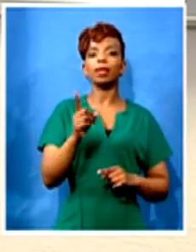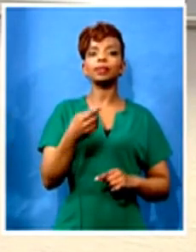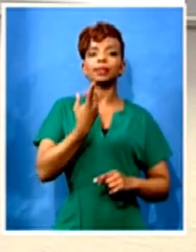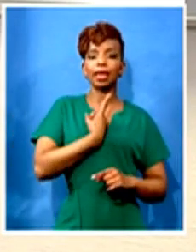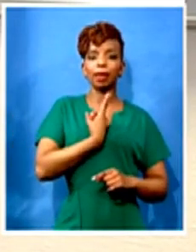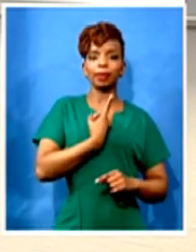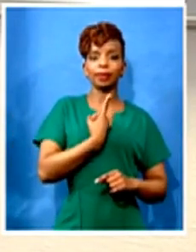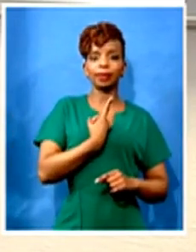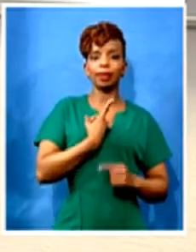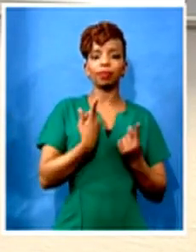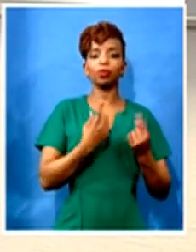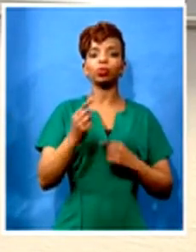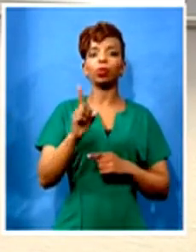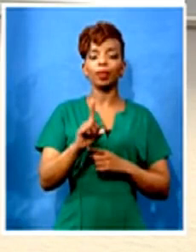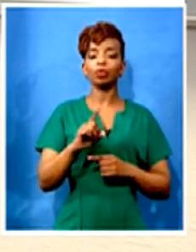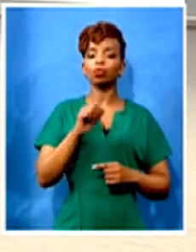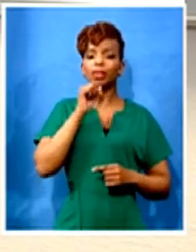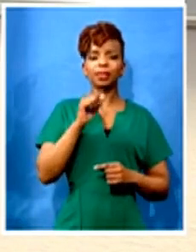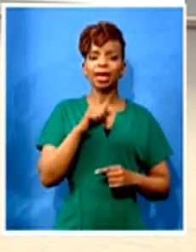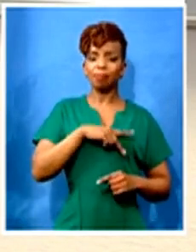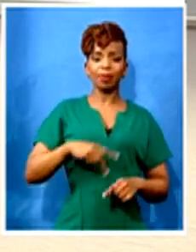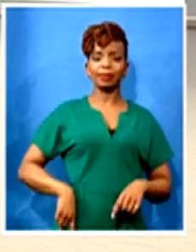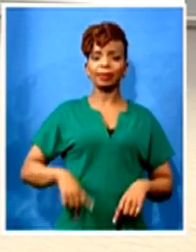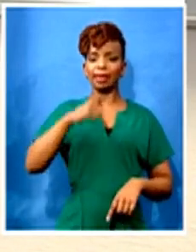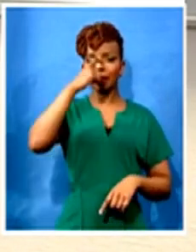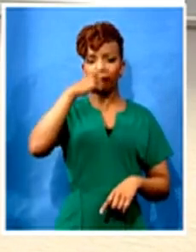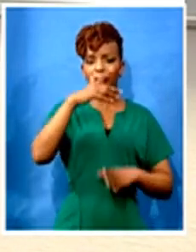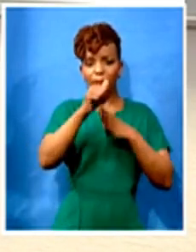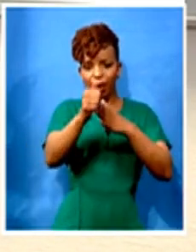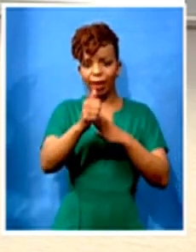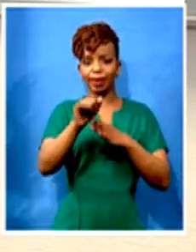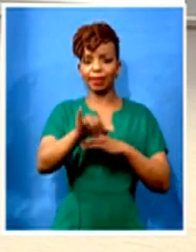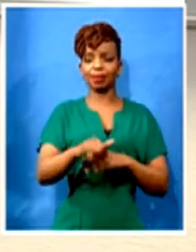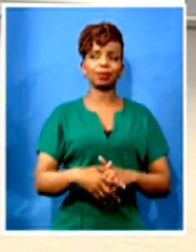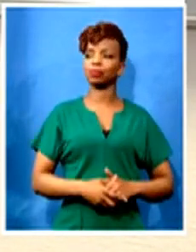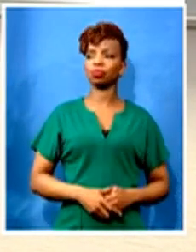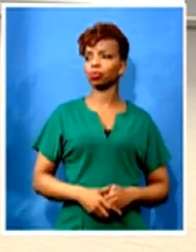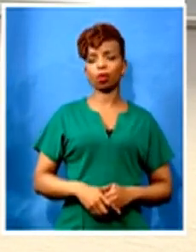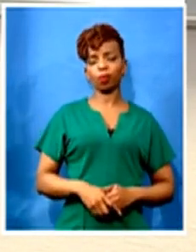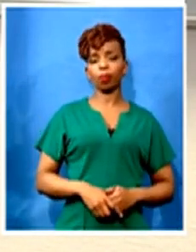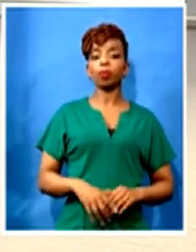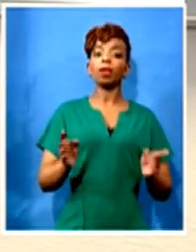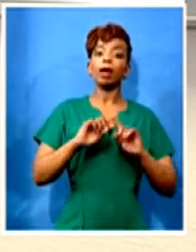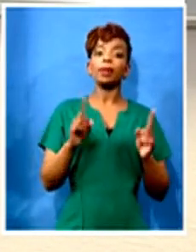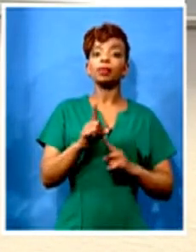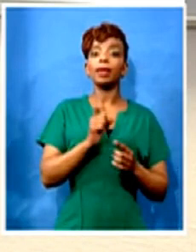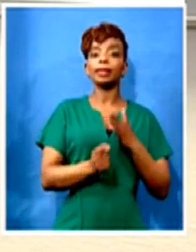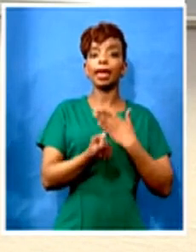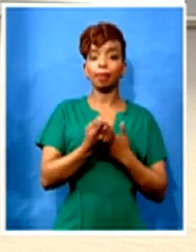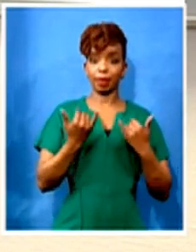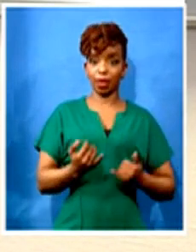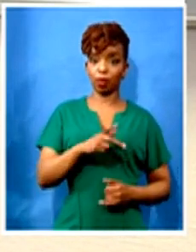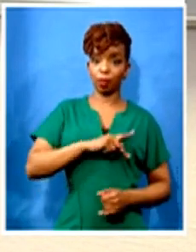by the government of President Mugabe. Actually, what President Mnangagwa is doing is actually spitting on the graves